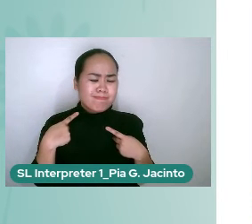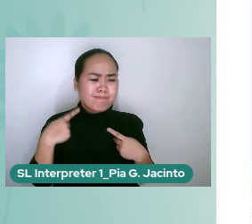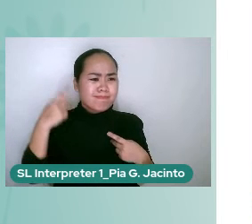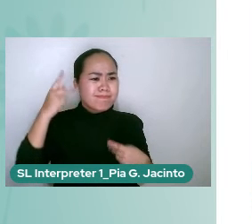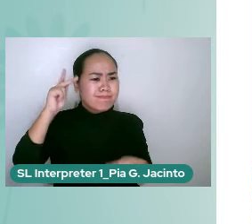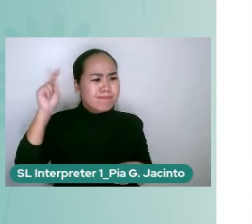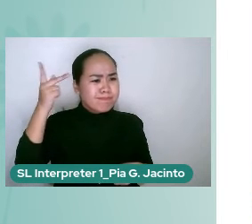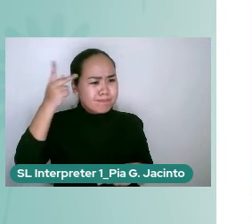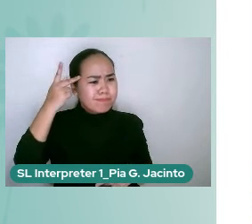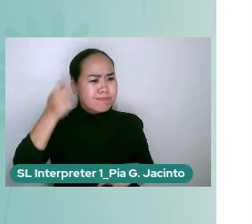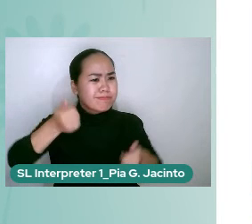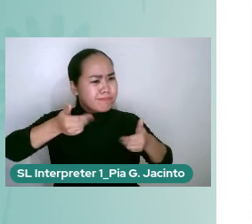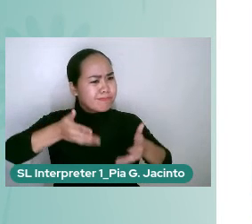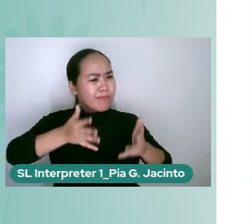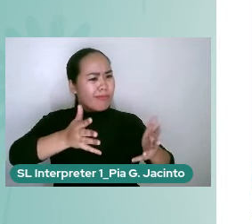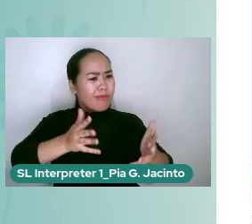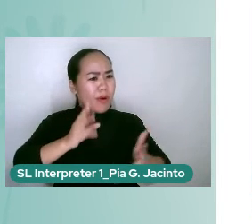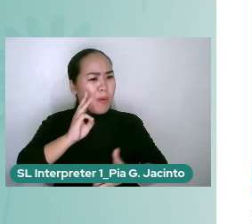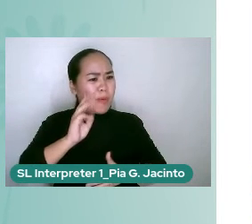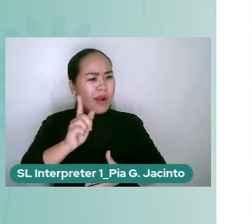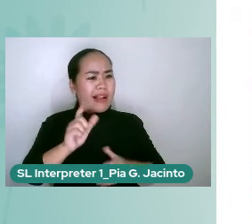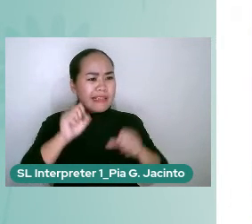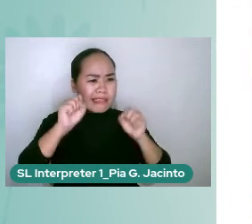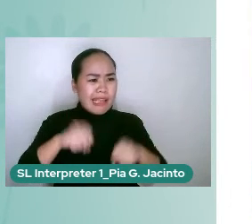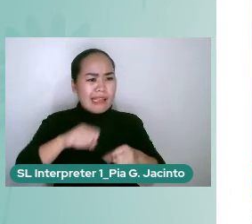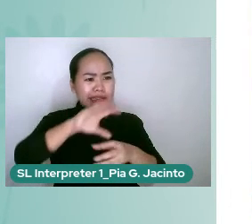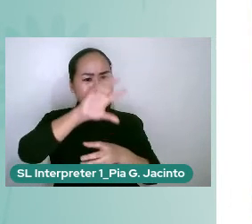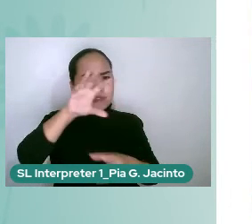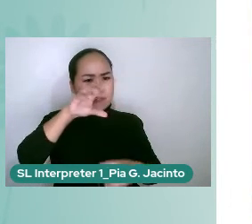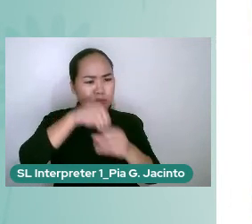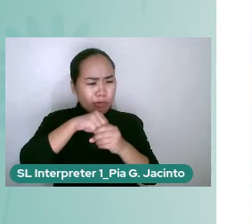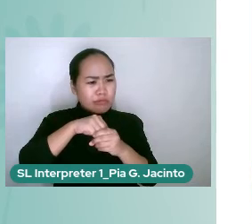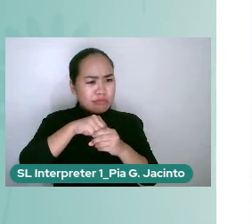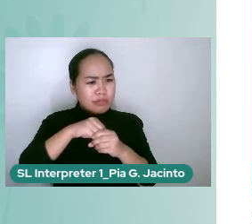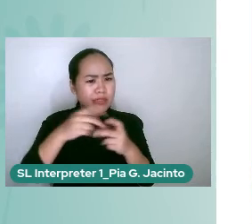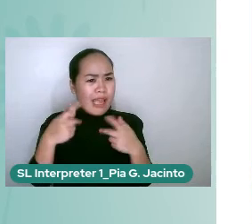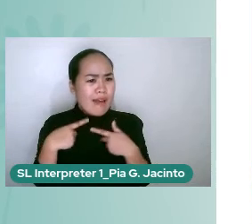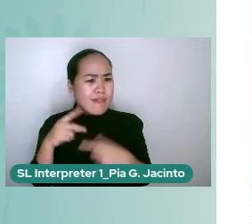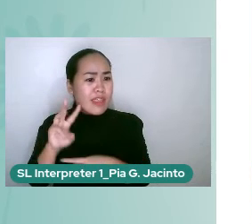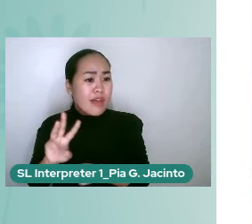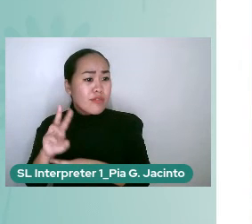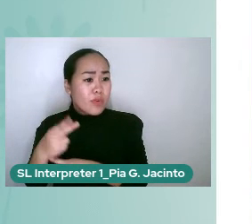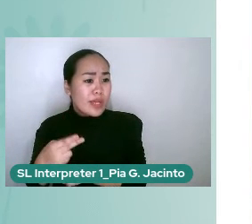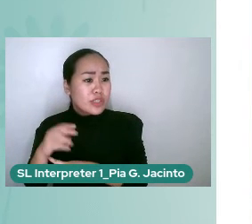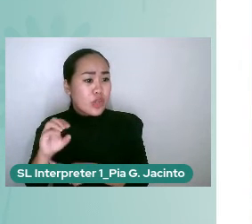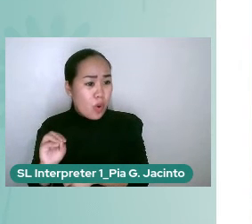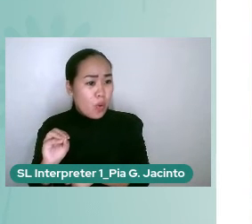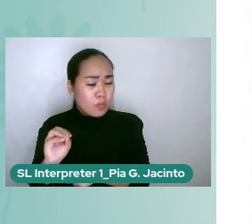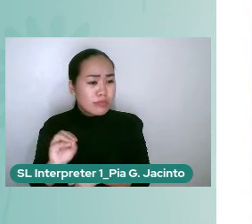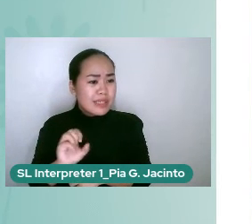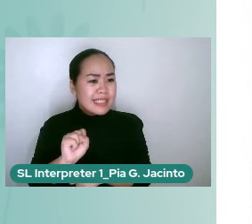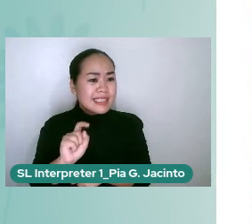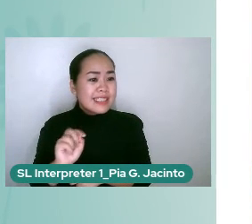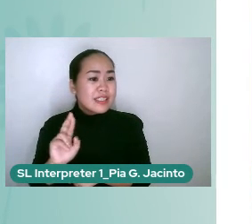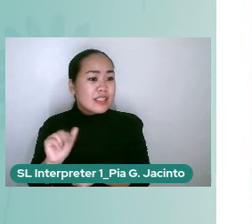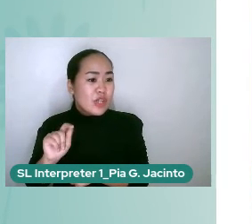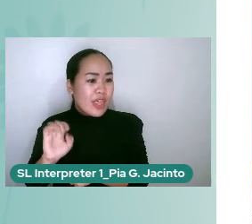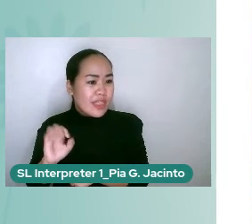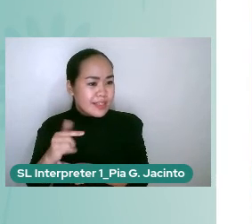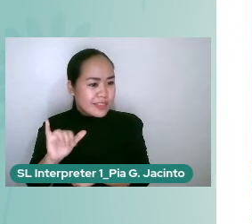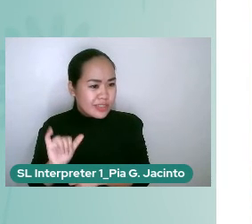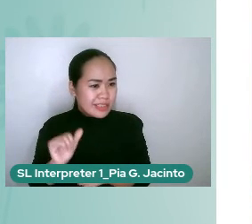plan which does include or aim for the WHO strategies to be implemented in